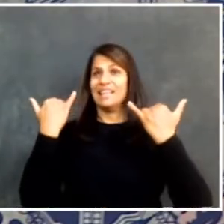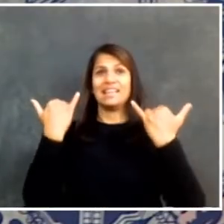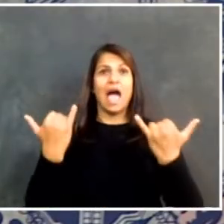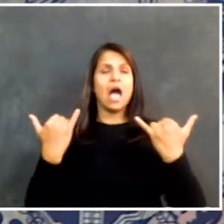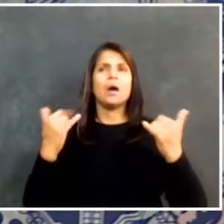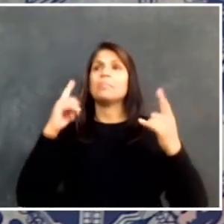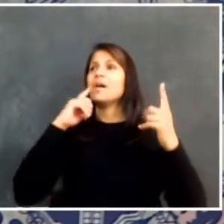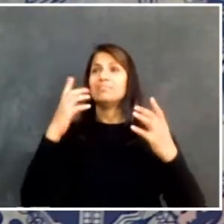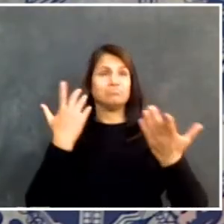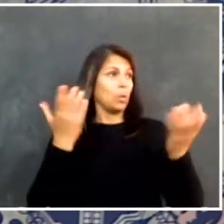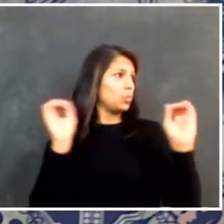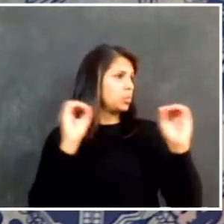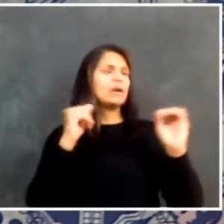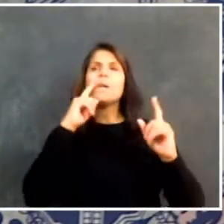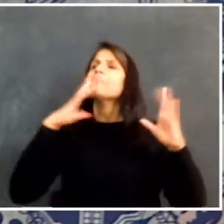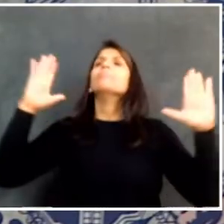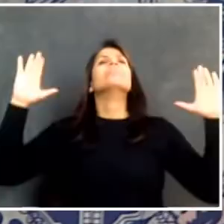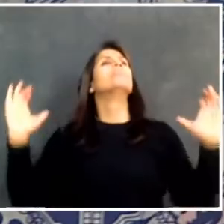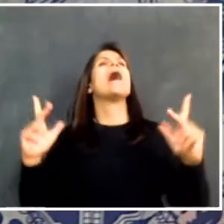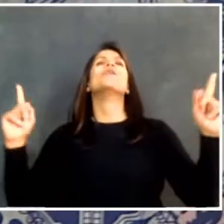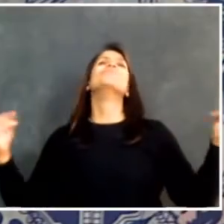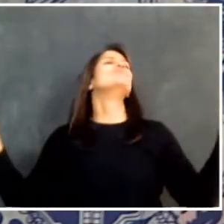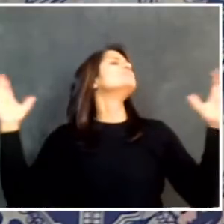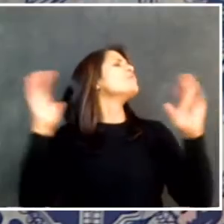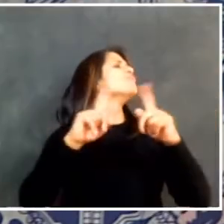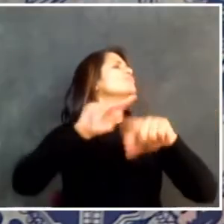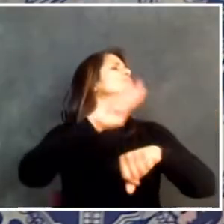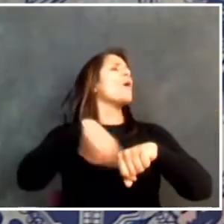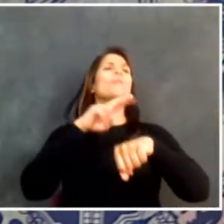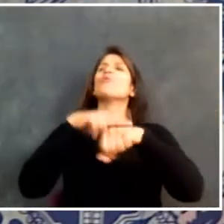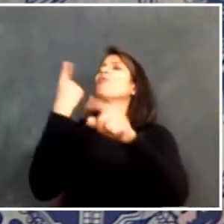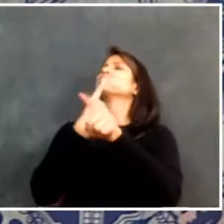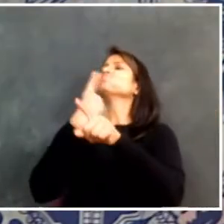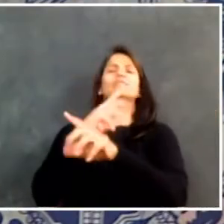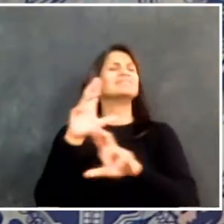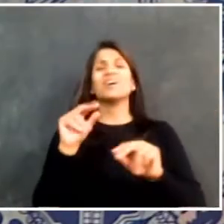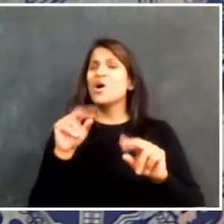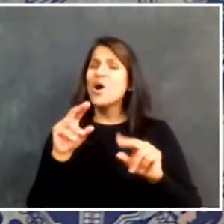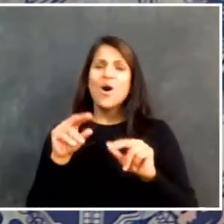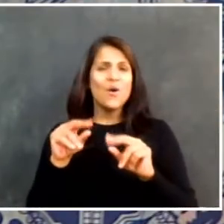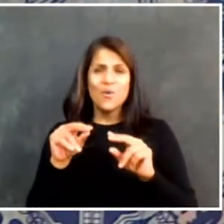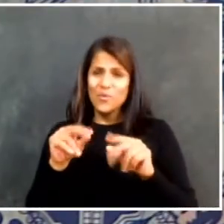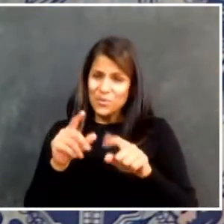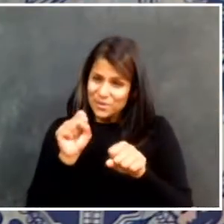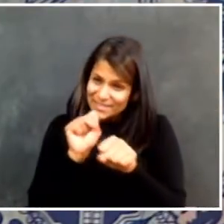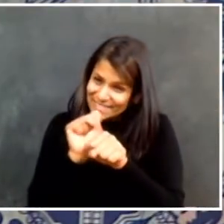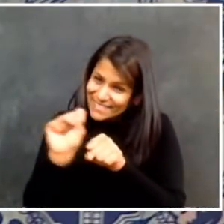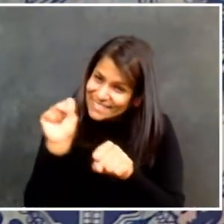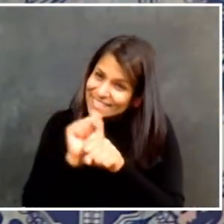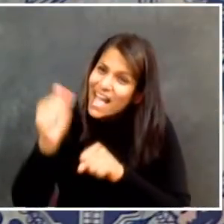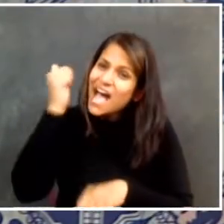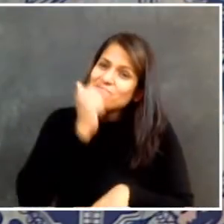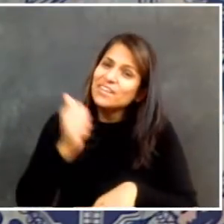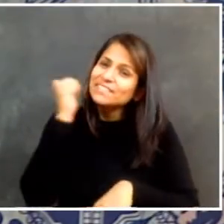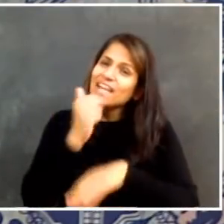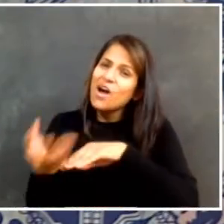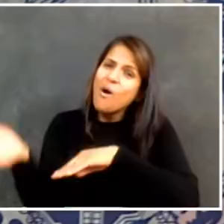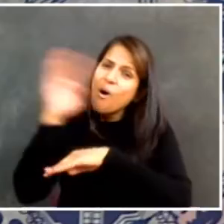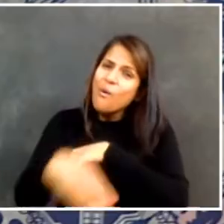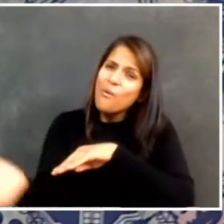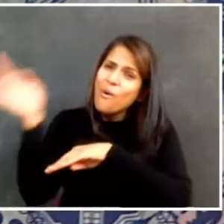to try and save lives. And the team has done a really, really outstanding job. So I appreciate what you said, and I receive it